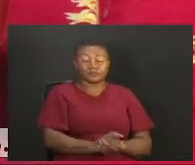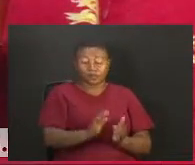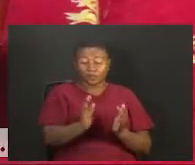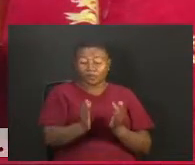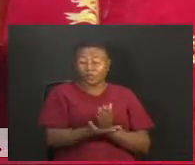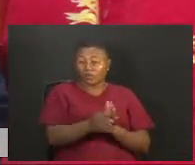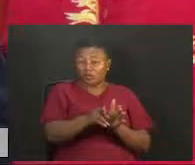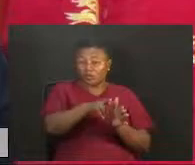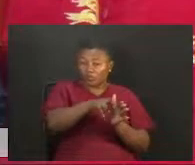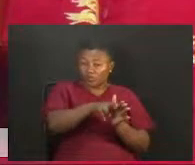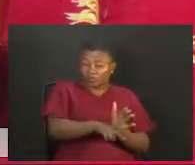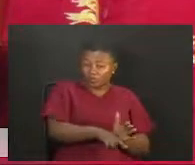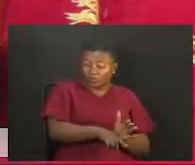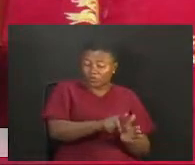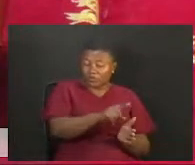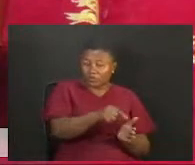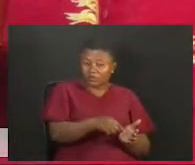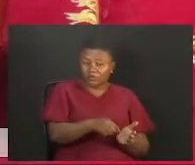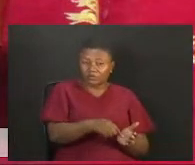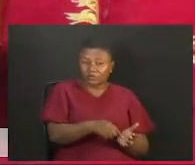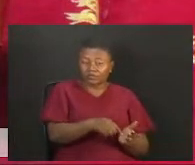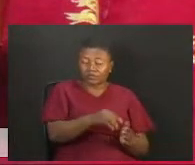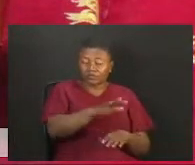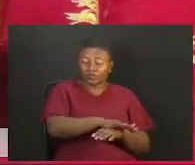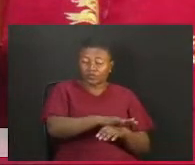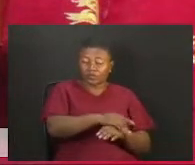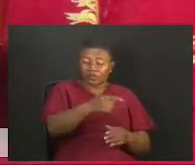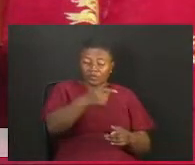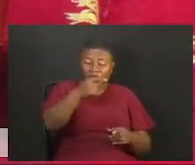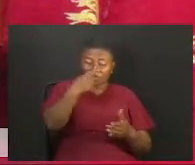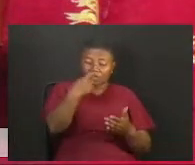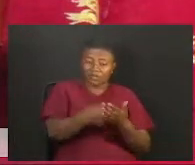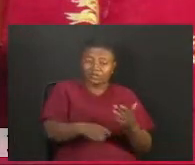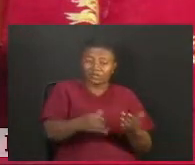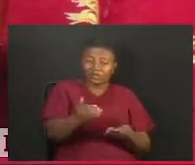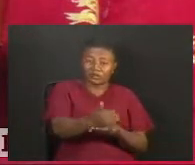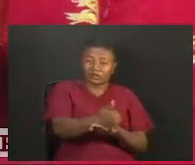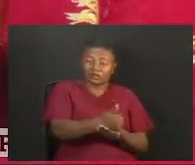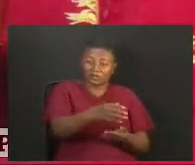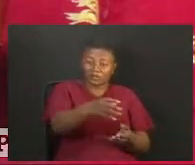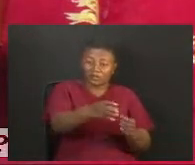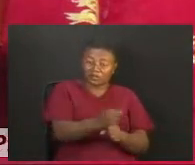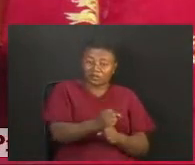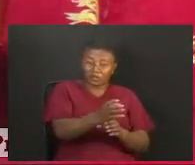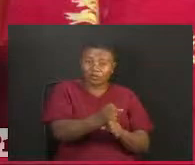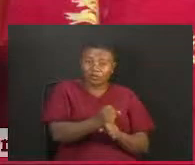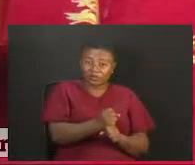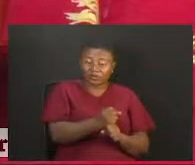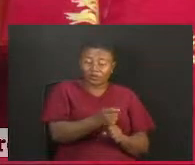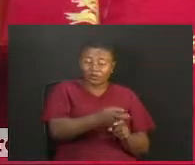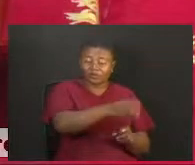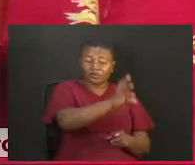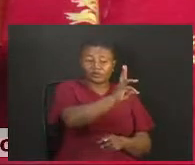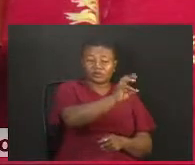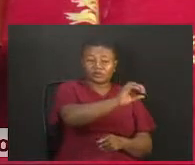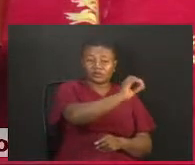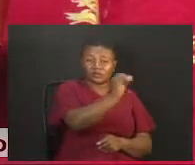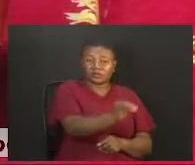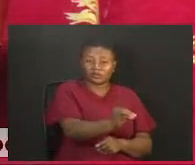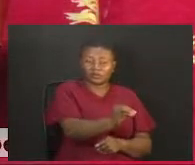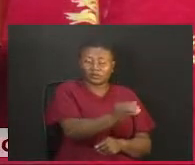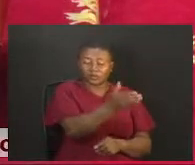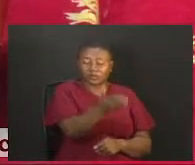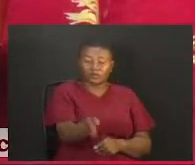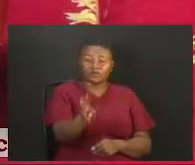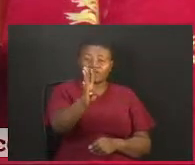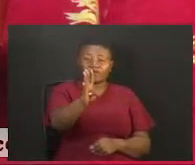reducing the ceiling on the tax refund from 6% to 4%, Right Honorable Speaker, we have saved the